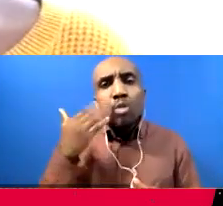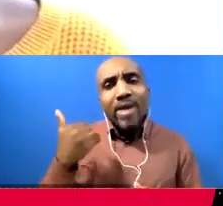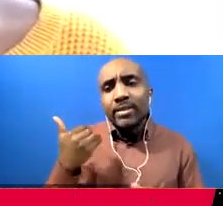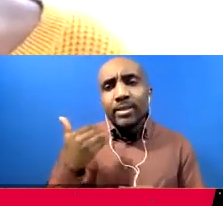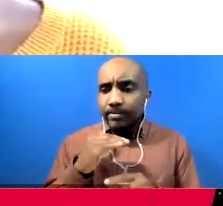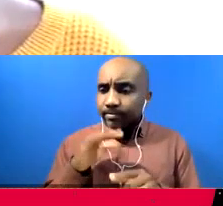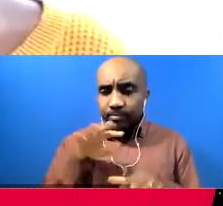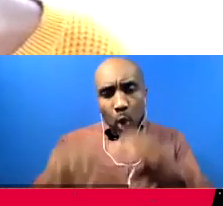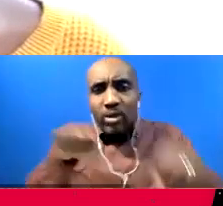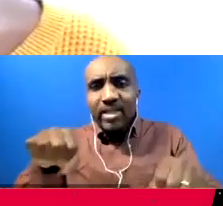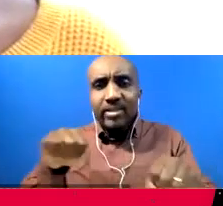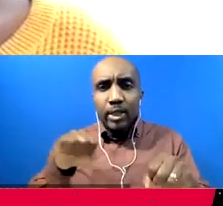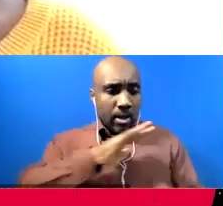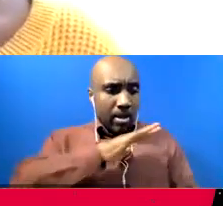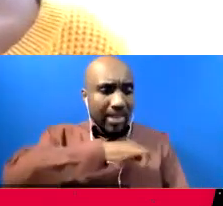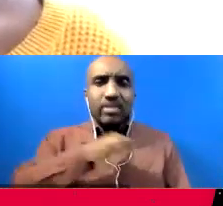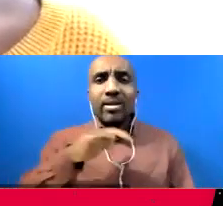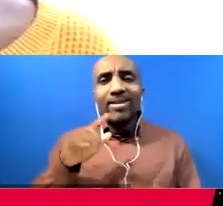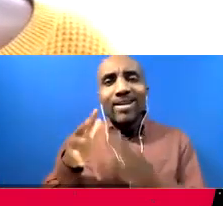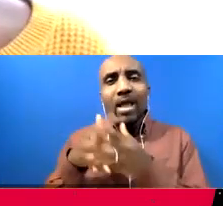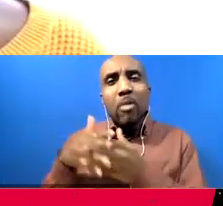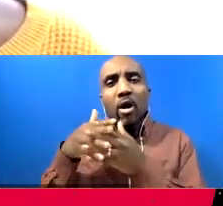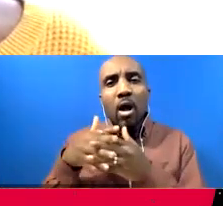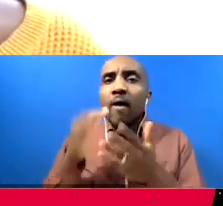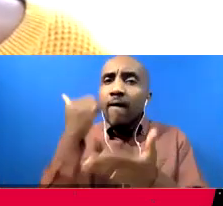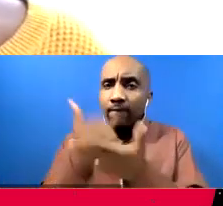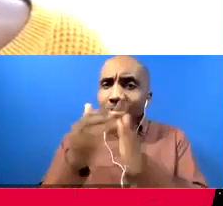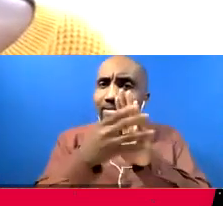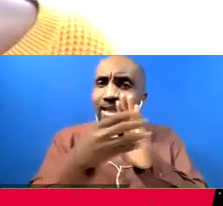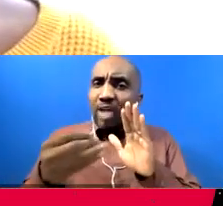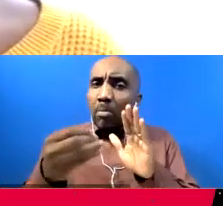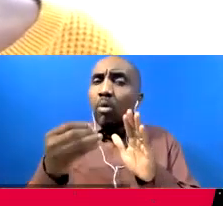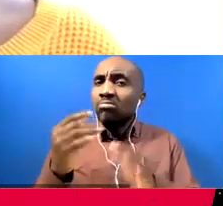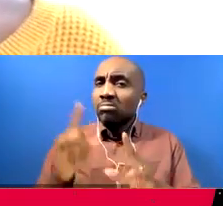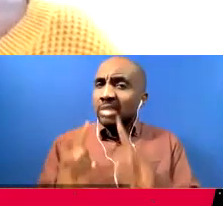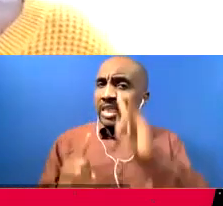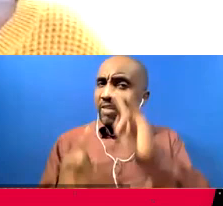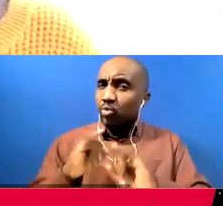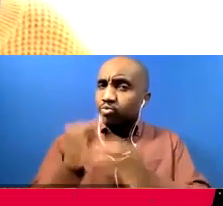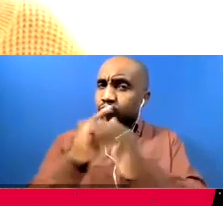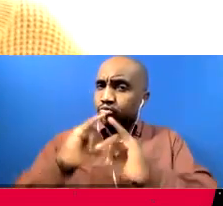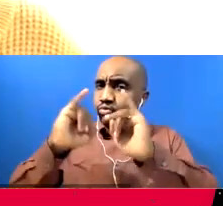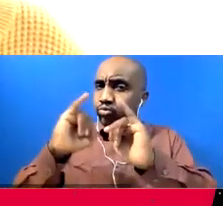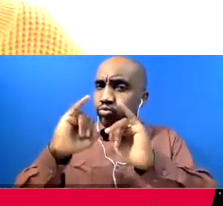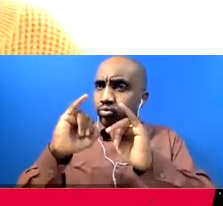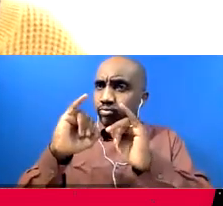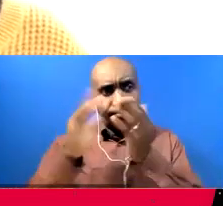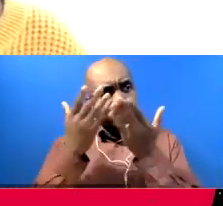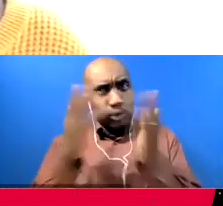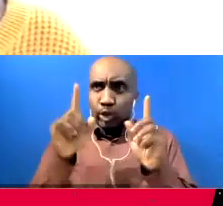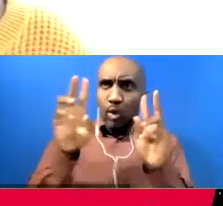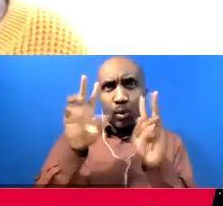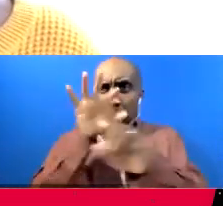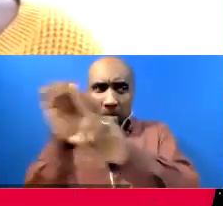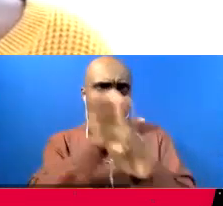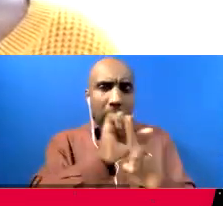in Palestine or the US, it becomes a sort of case study for how these evils manifest themselves. So these contexts show how